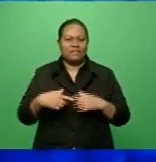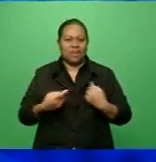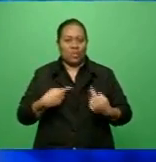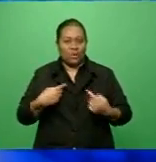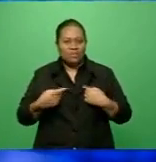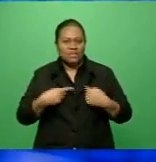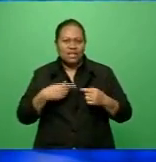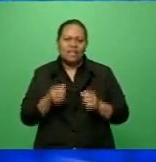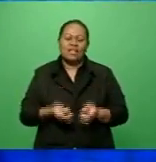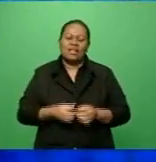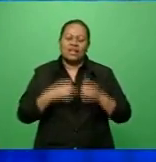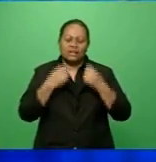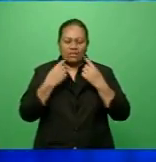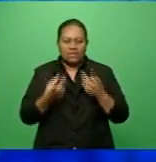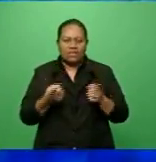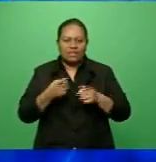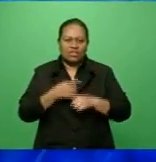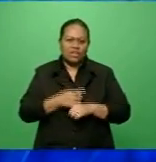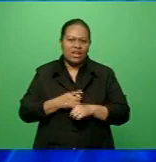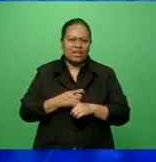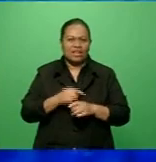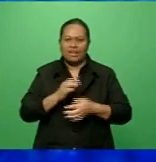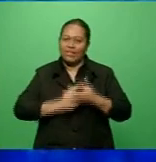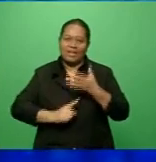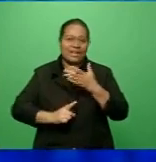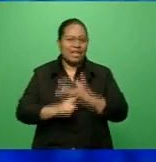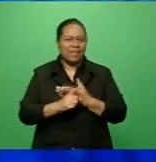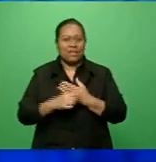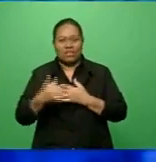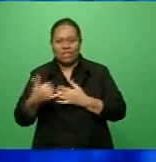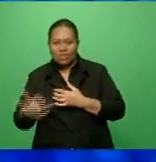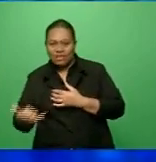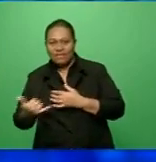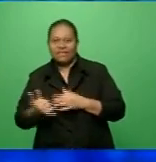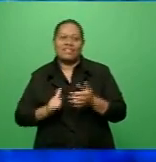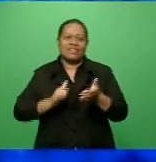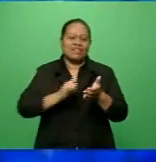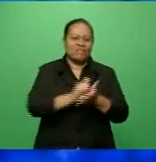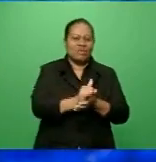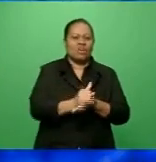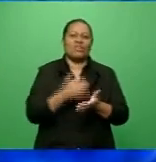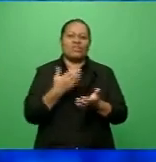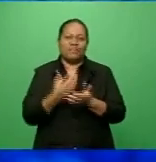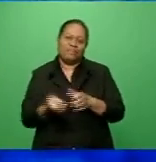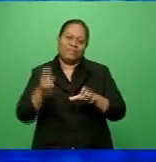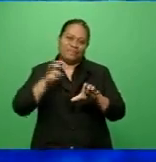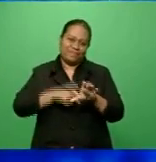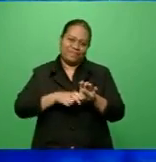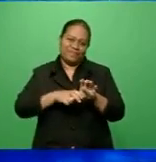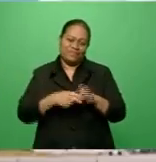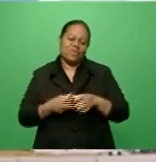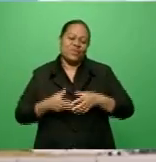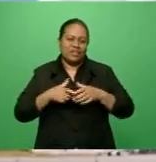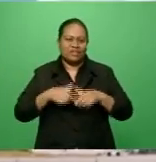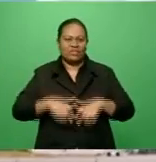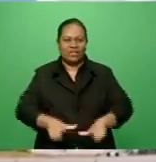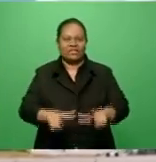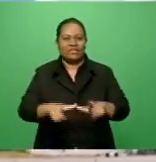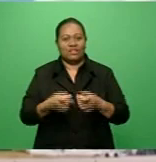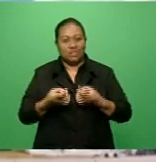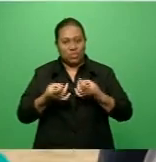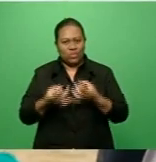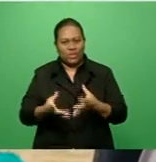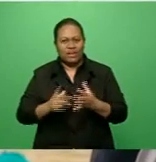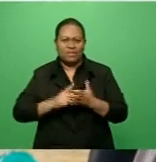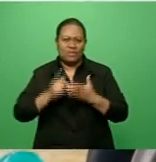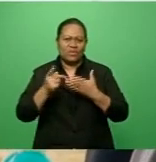highlights changes customers can expect in pre-departure, at the airport, at the lounge, on board and upon travel. The Travel Ready program